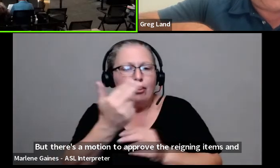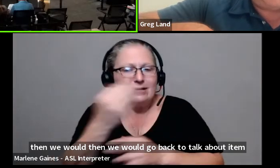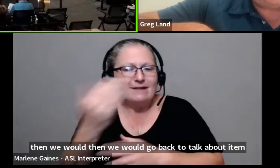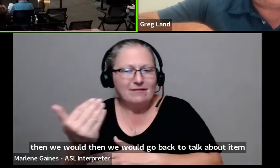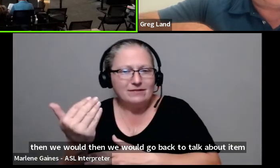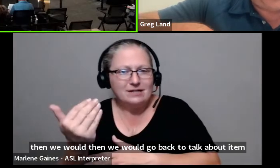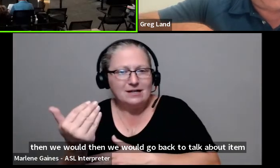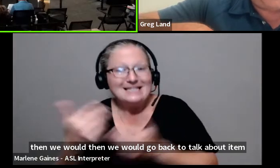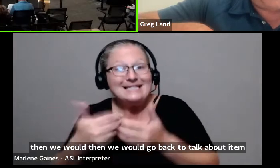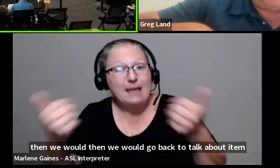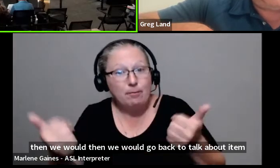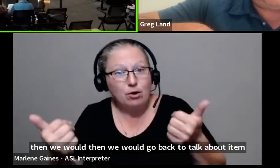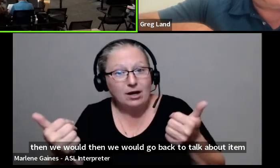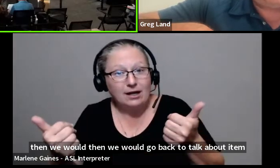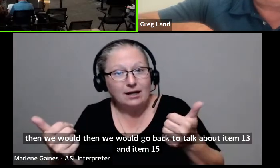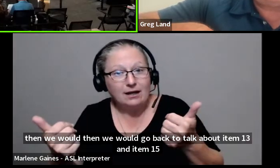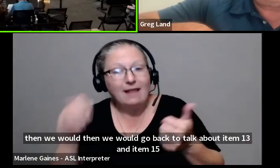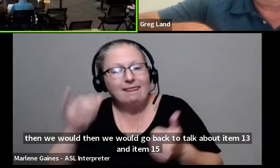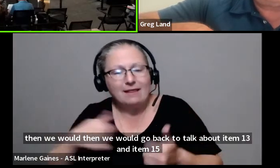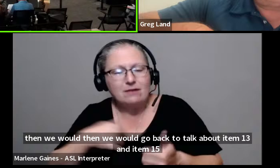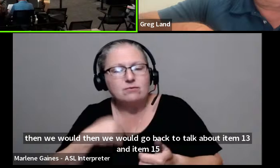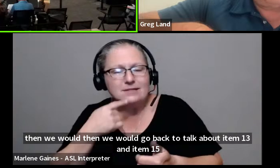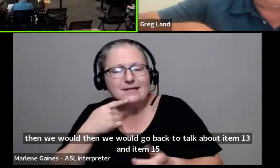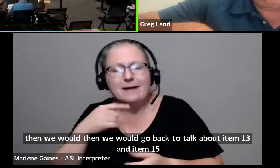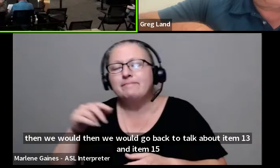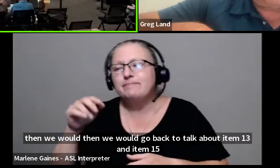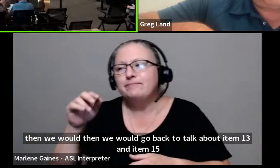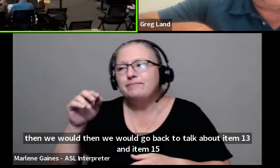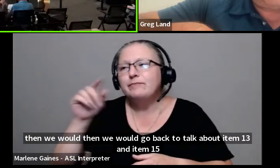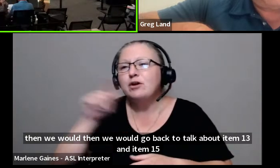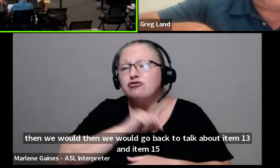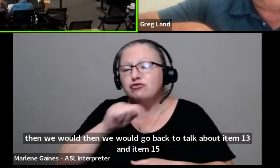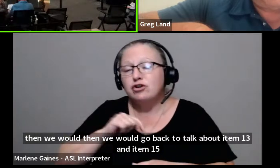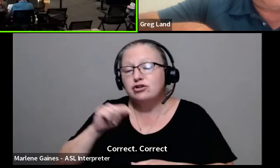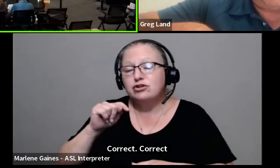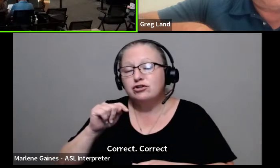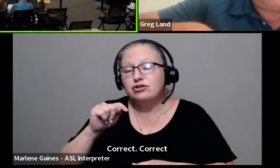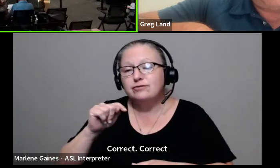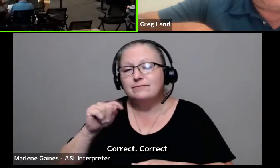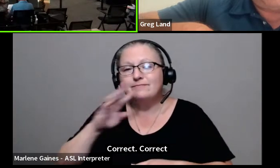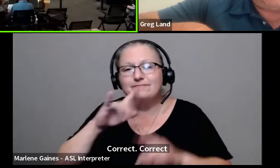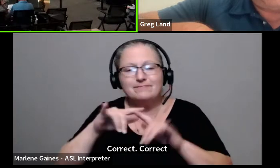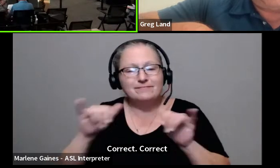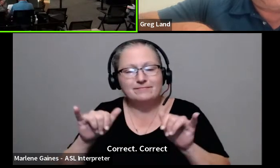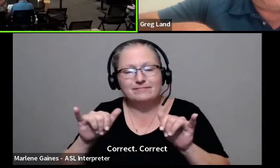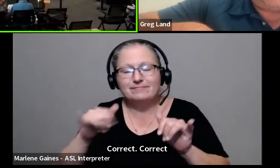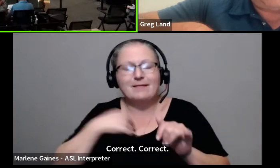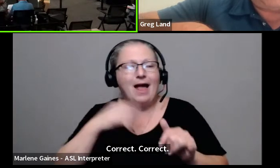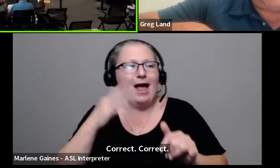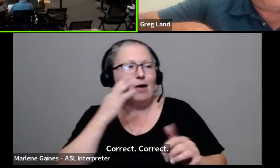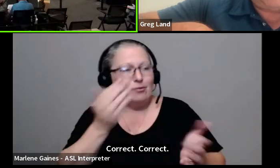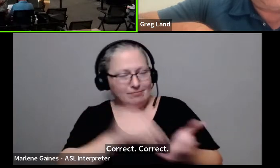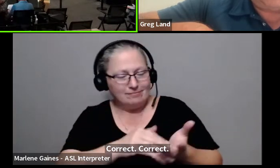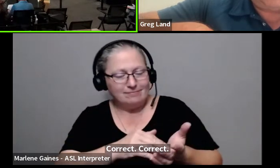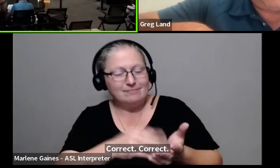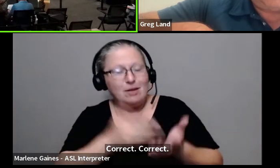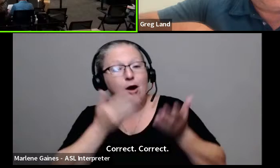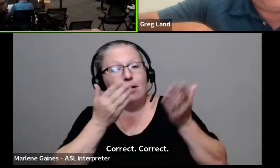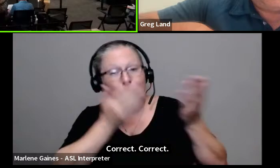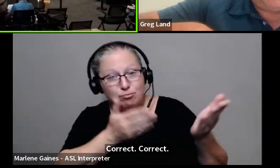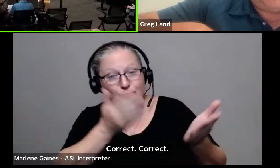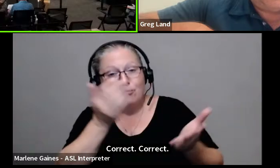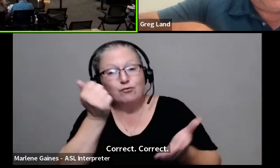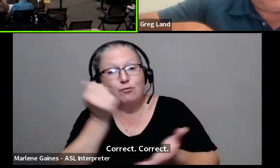15 Right. separately. Okay, That's what I so, said. so, trustee Jacobson. To restate, I will Thank you. move to approve